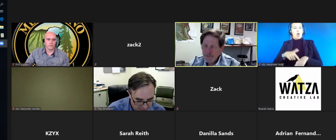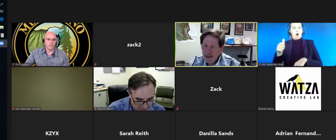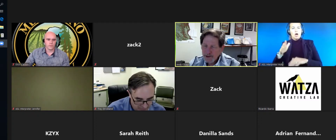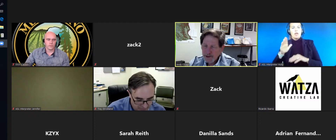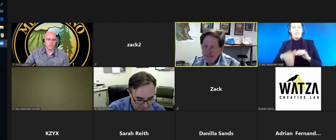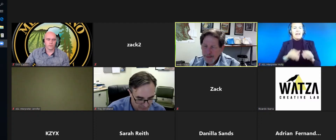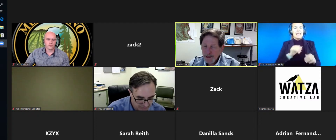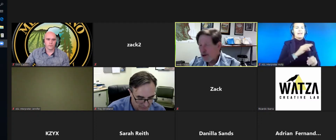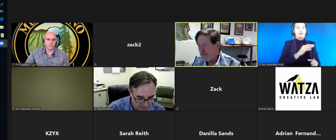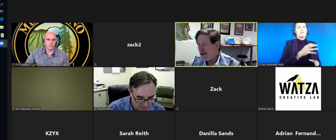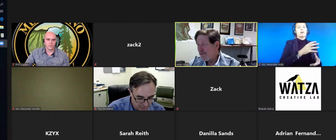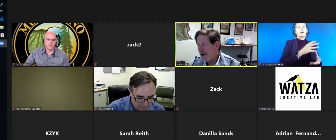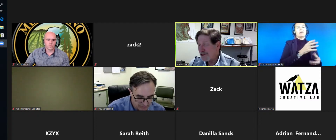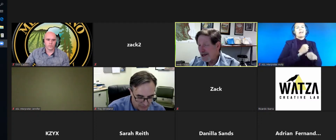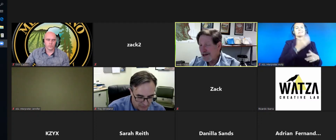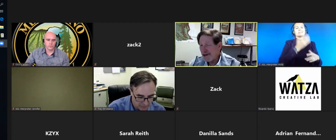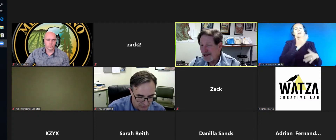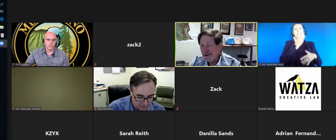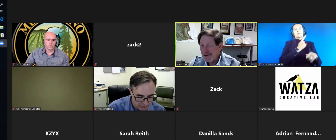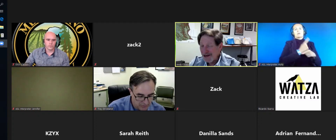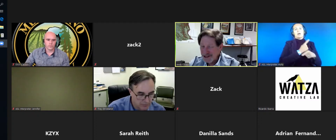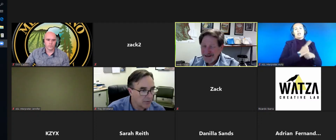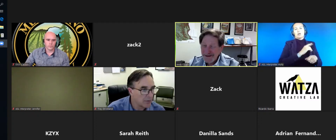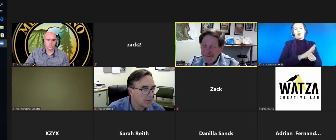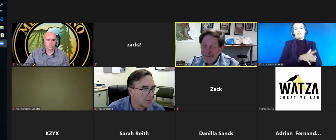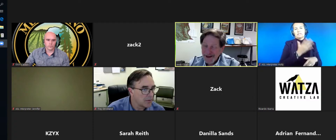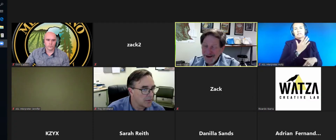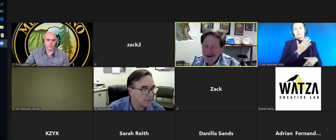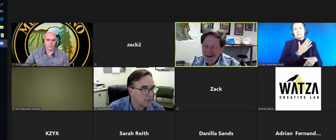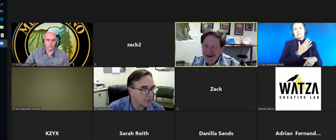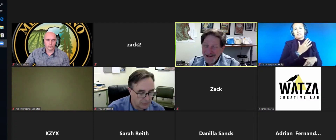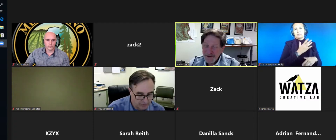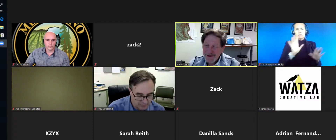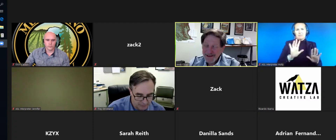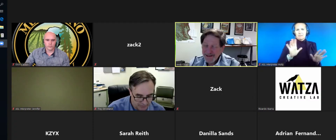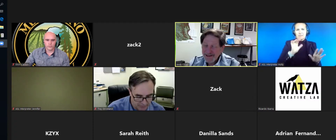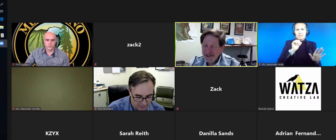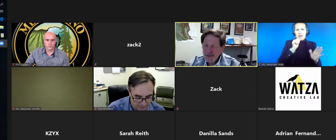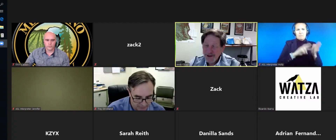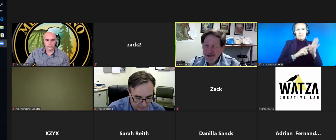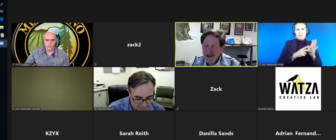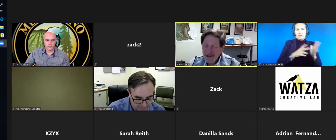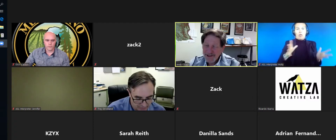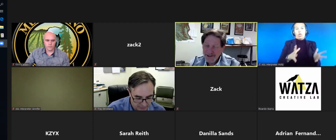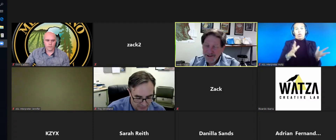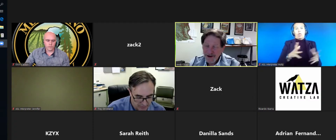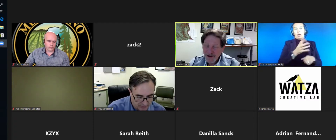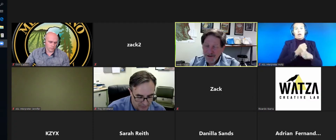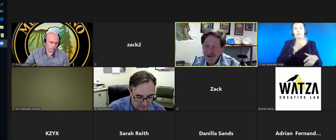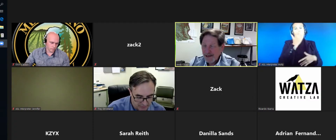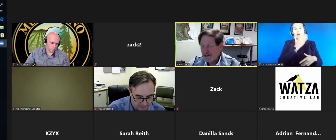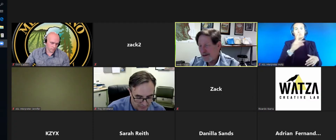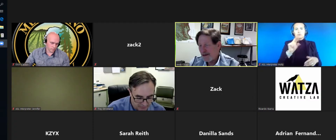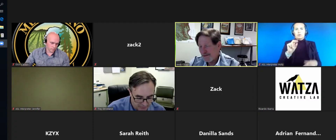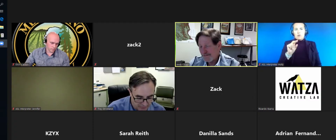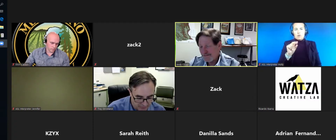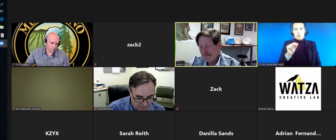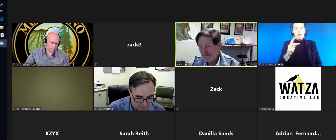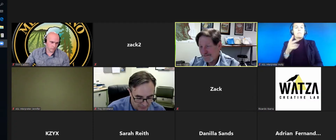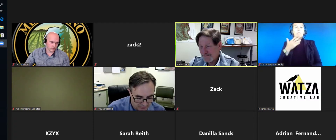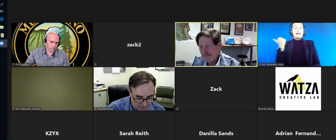native infection. So I'm not advising getting an infection, and I do think that at this point the vaccines are the best